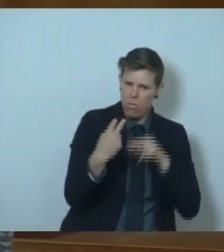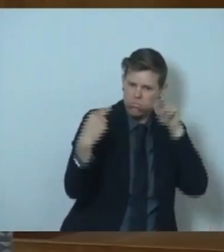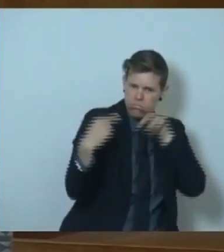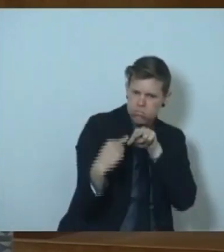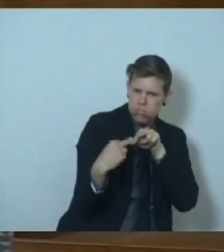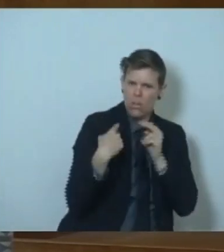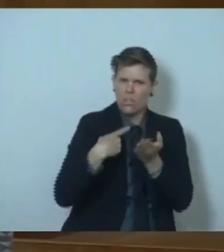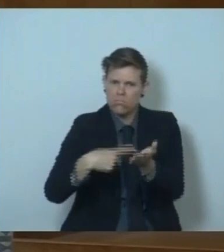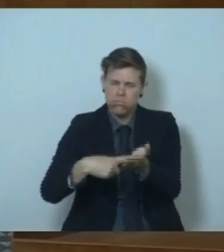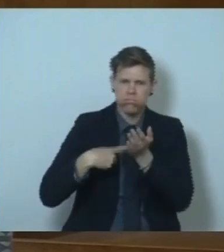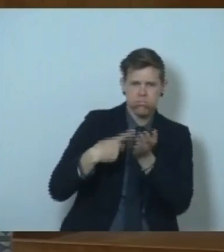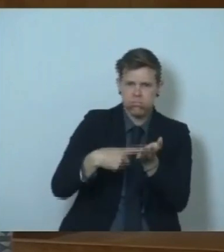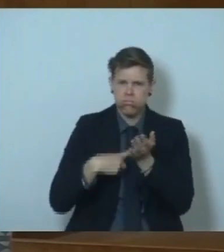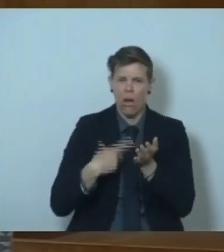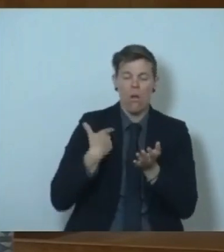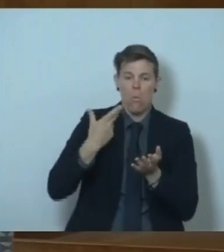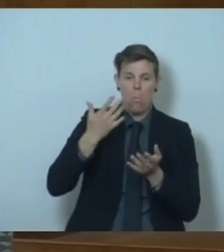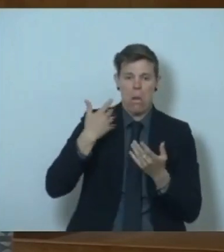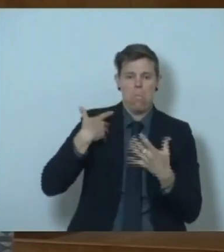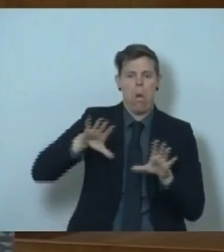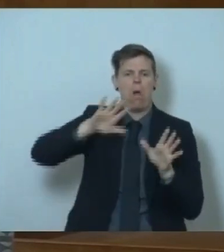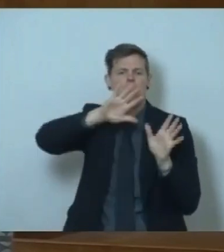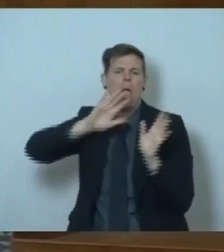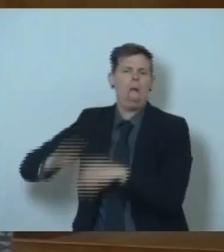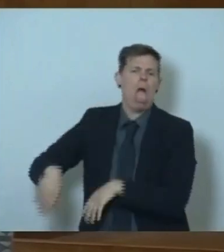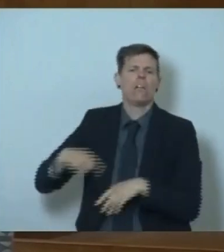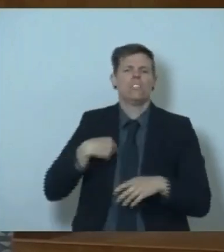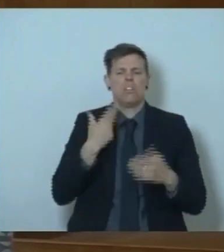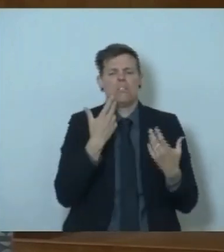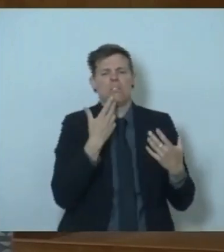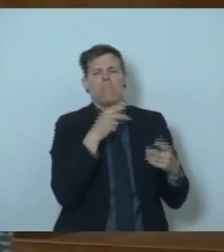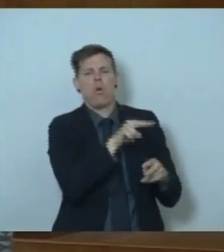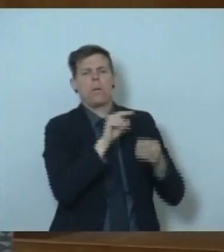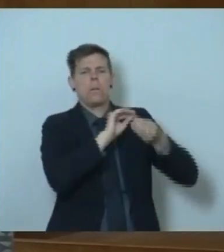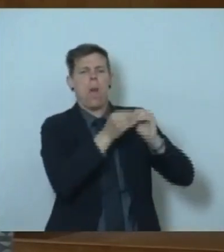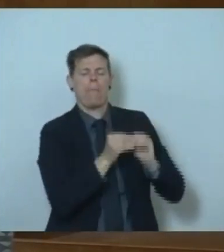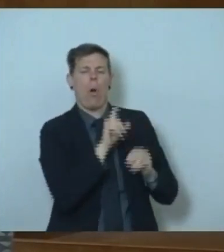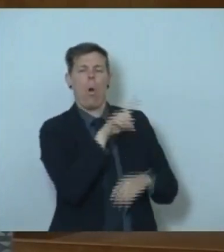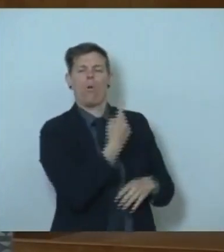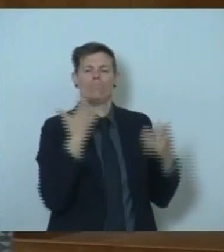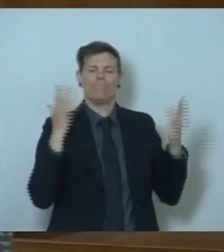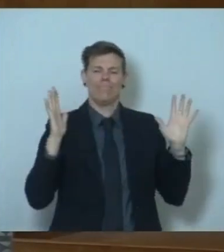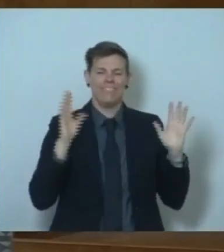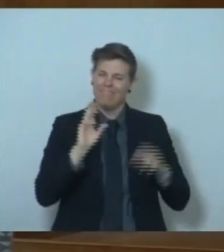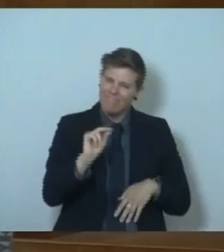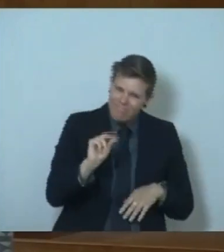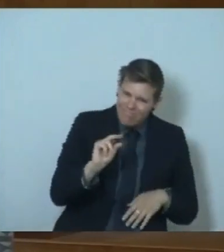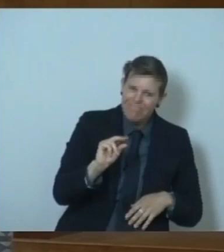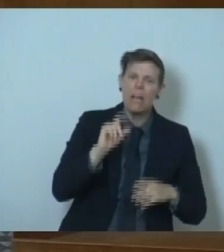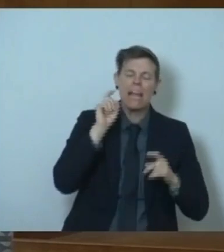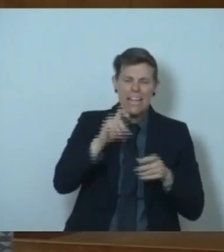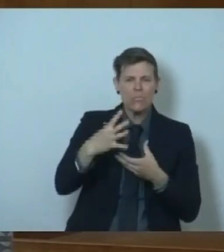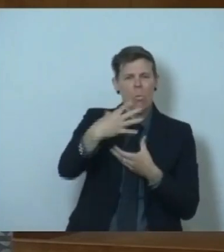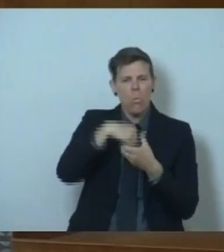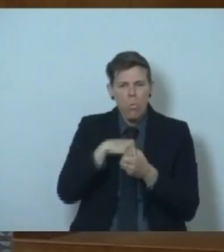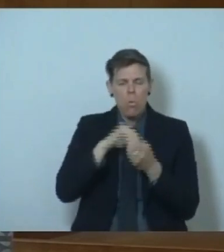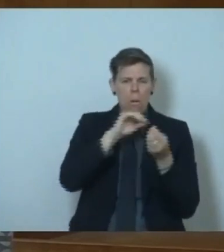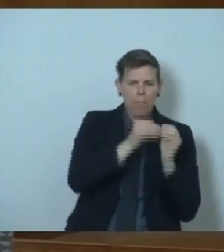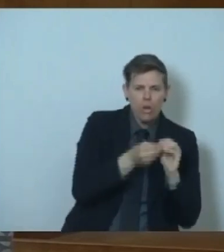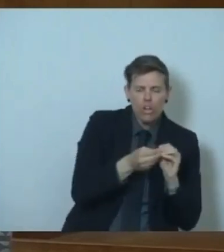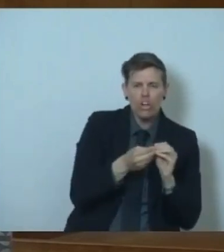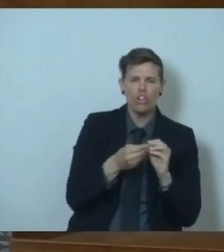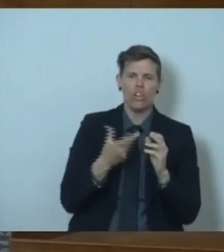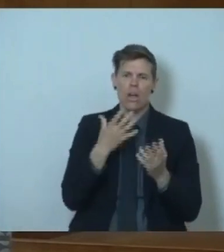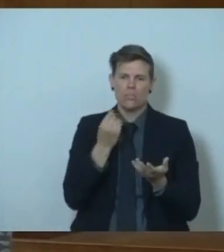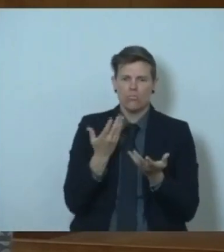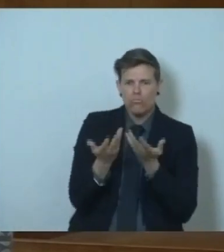was really, really clear. I also will say, though, that given a choice of using a little bit of science when we have it or no science at all, I'm